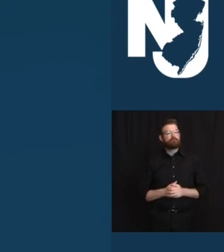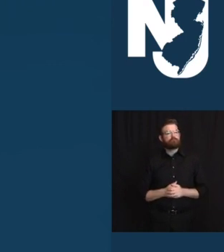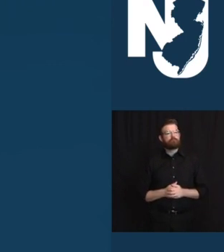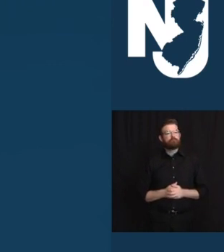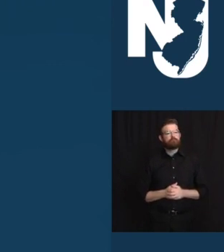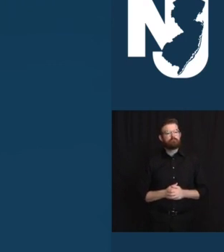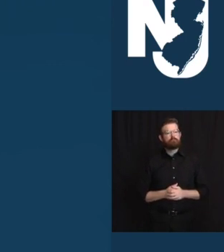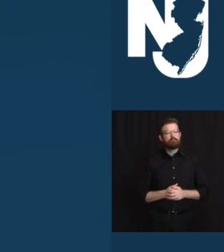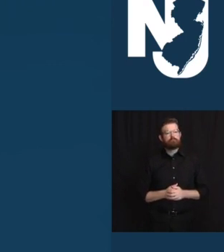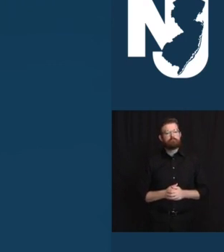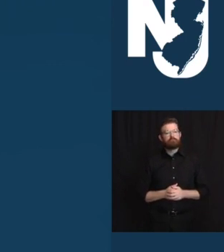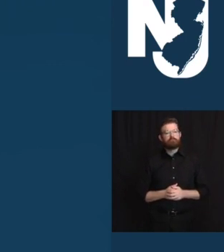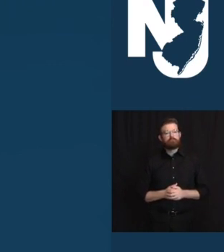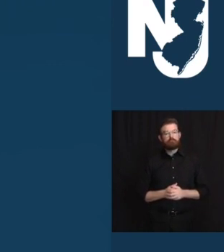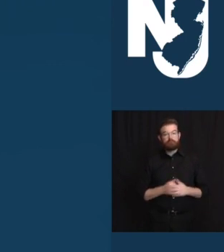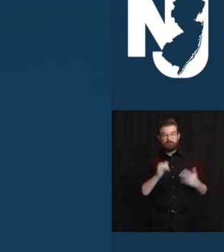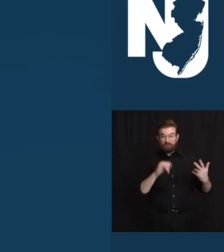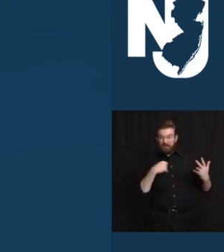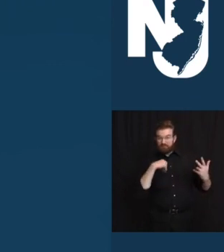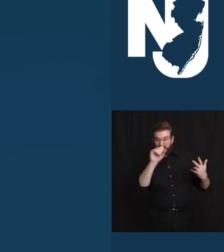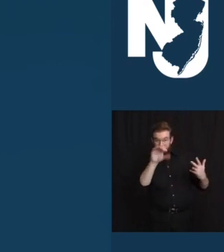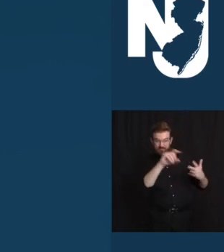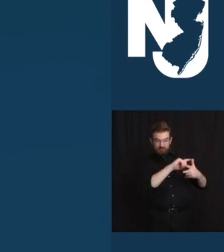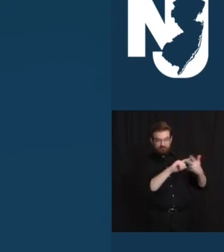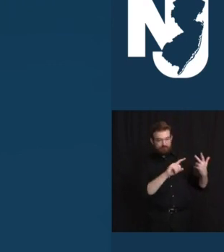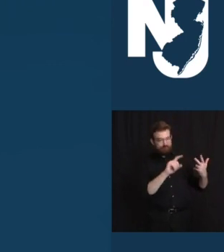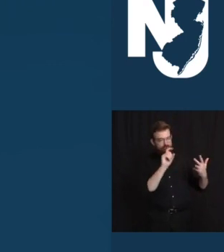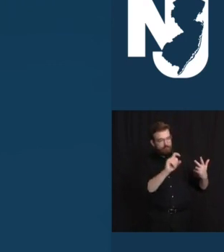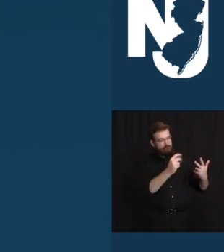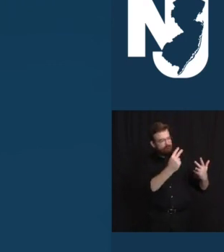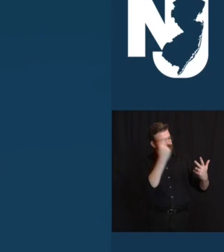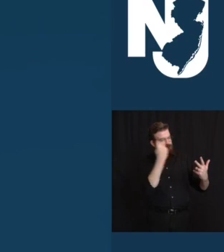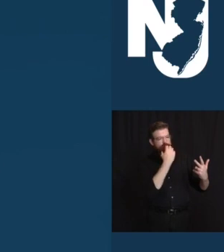lost and every impacted family in our prayers.